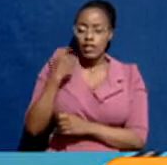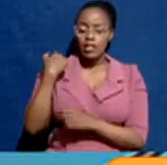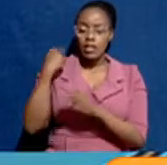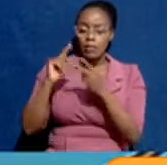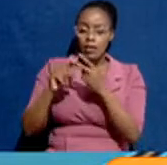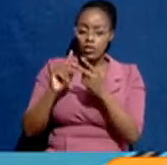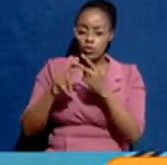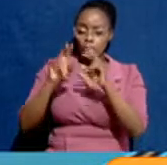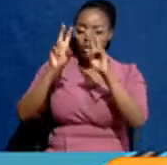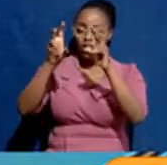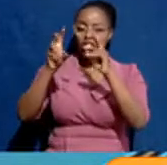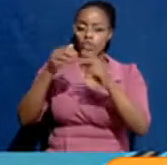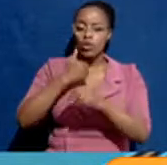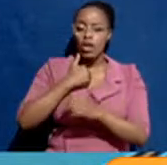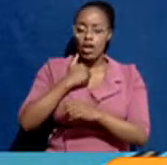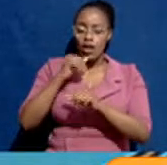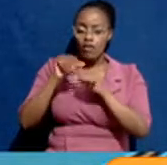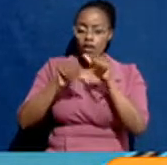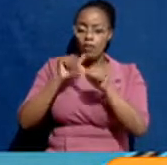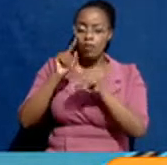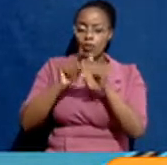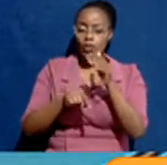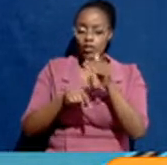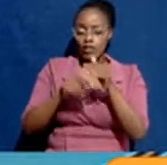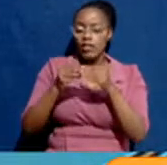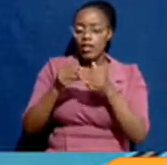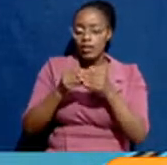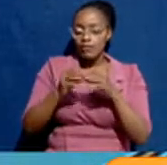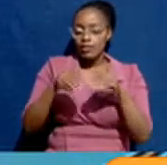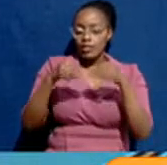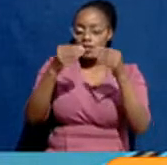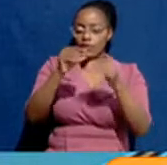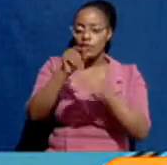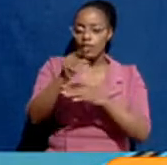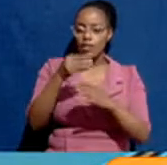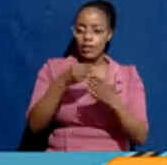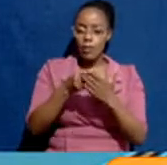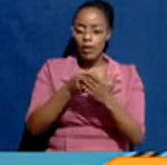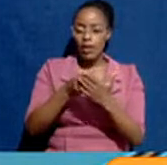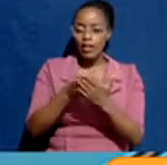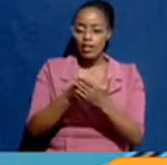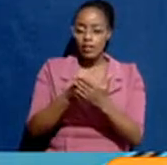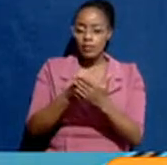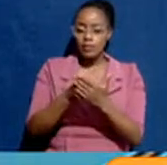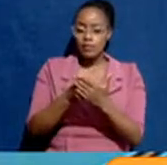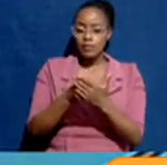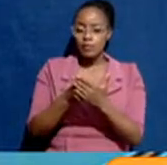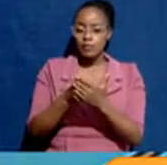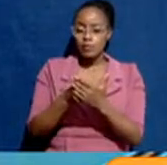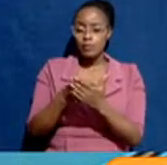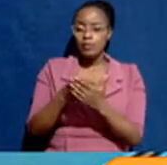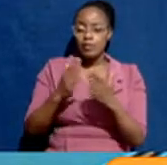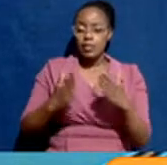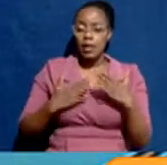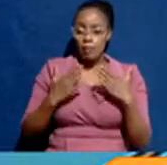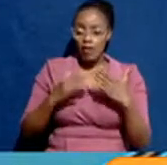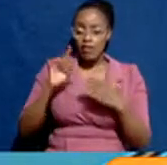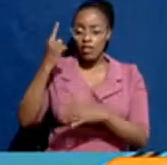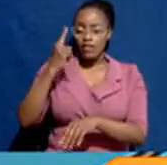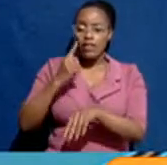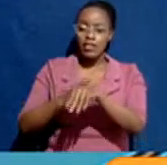Secondly, there is the issue of disbursement. Mm-hmm. And I'm happy for the first